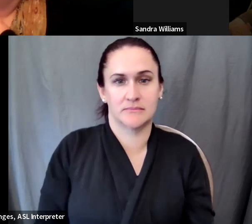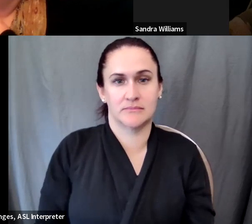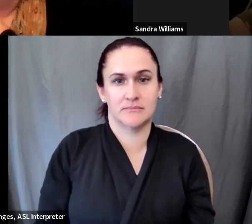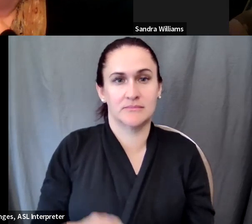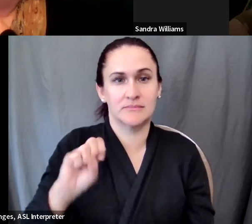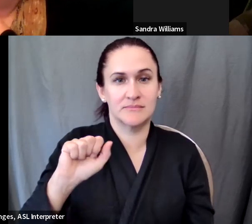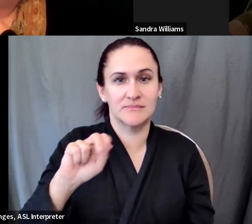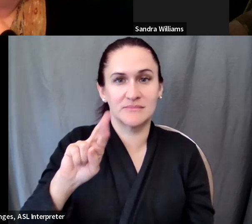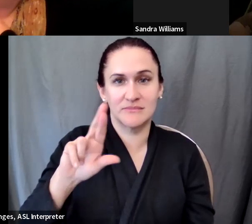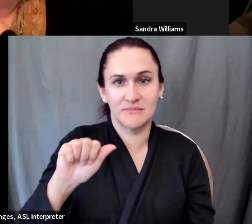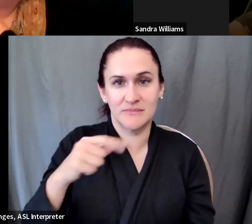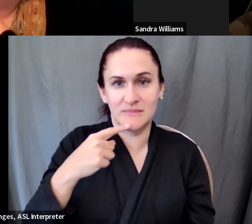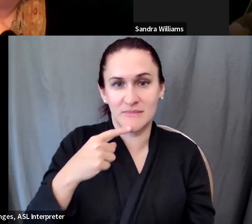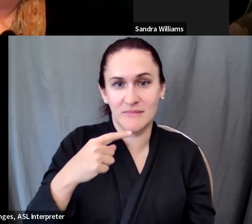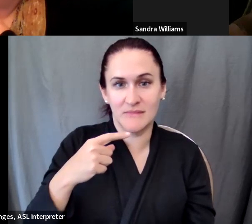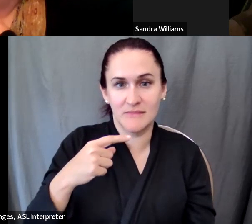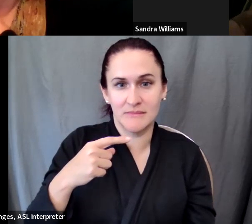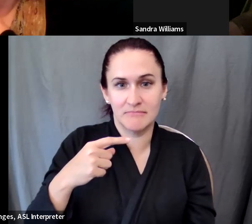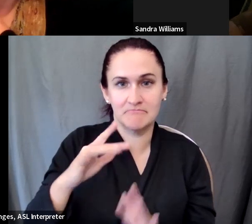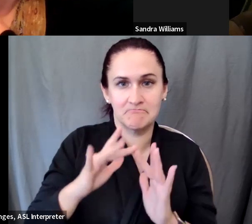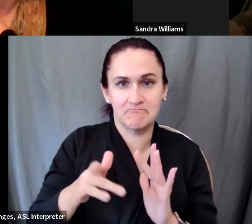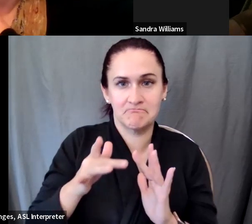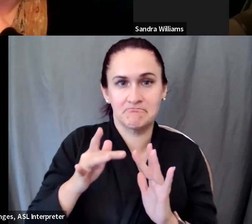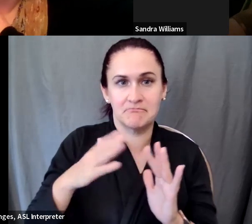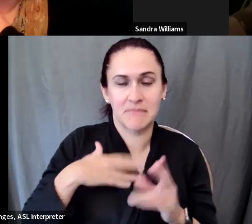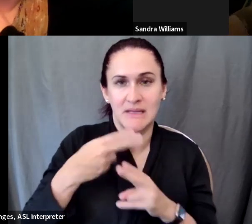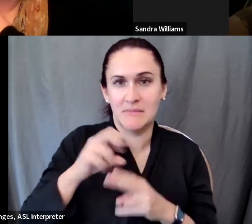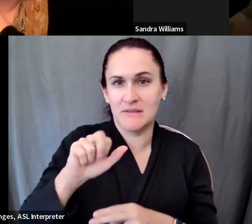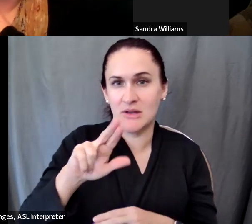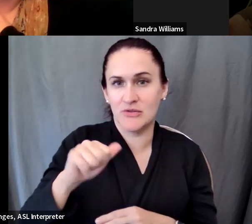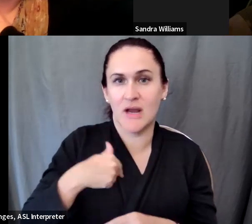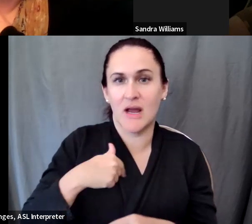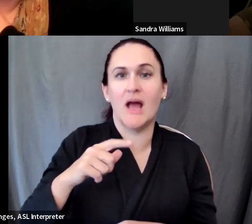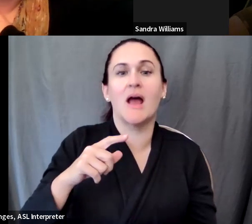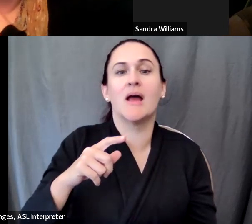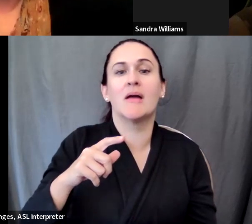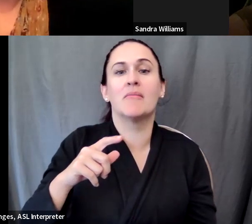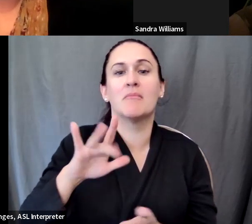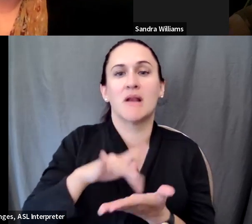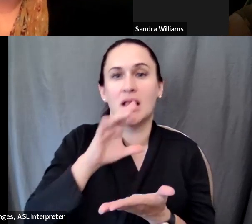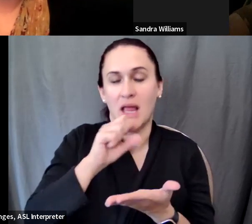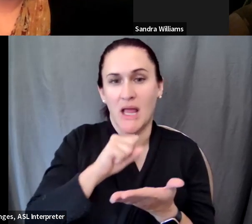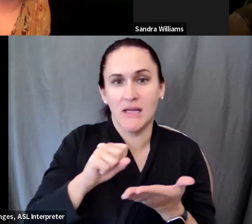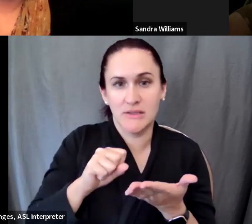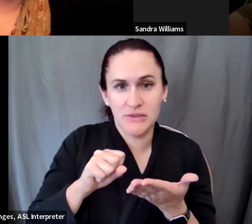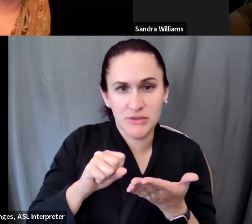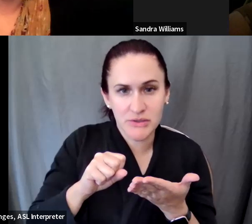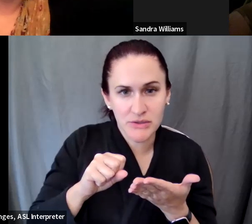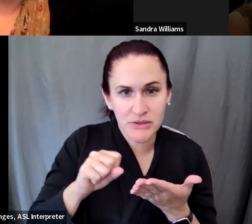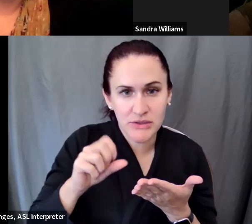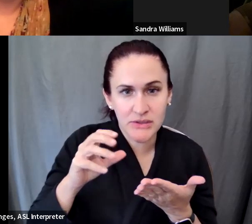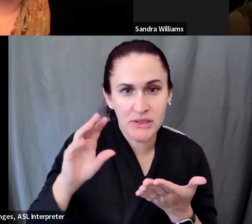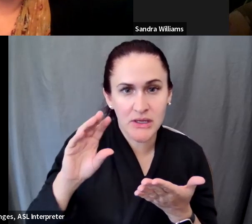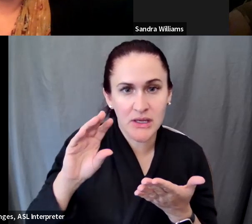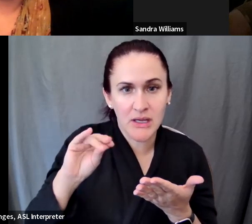Okay, my name is Sandra. I am a middle-aged African-American woman. Today my hair is wavy, and I